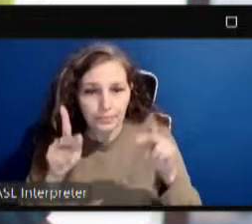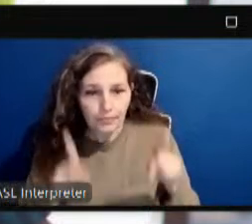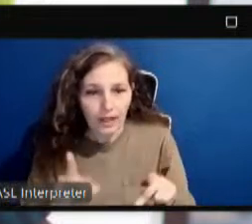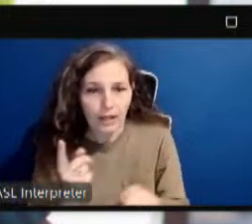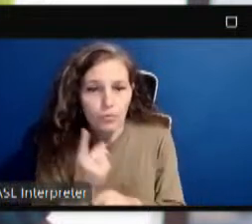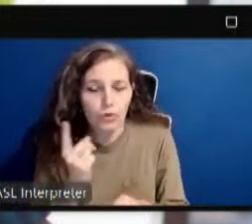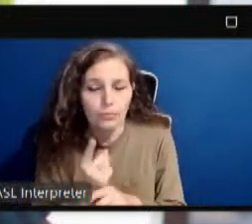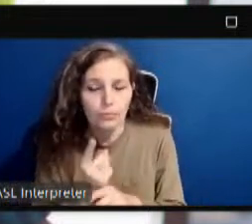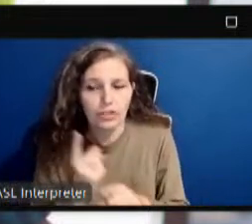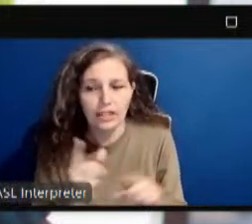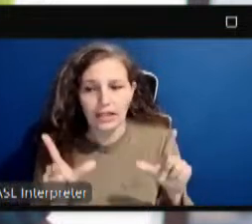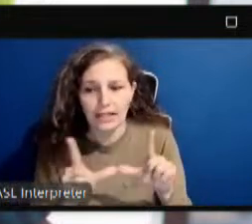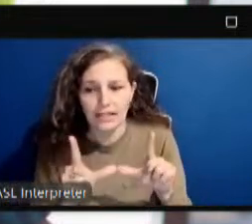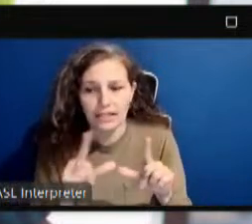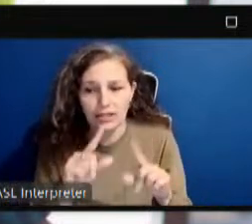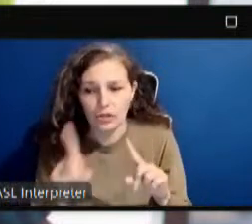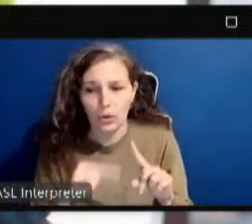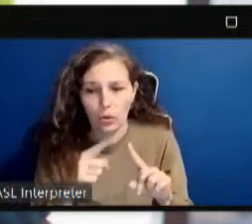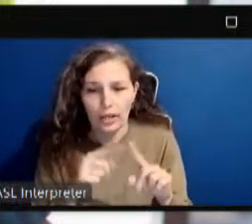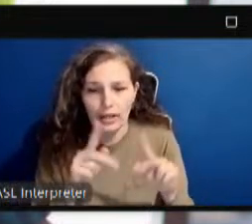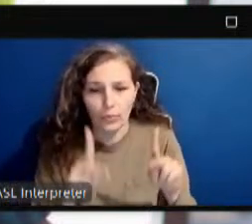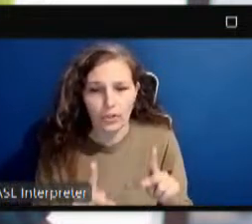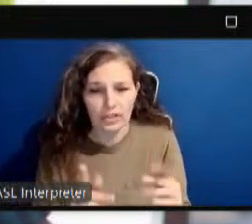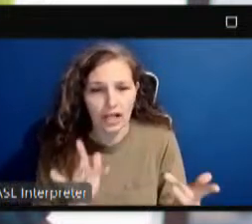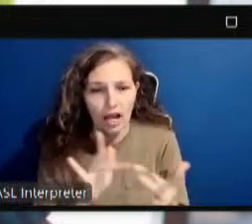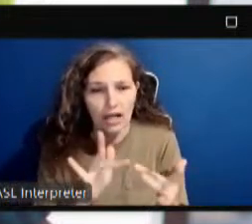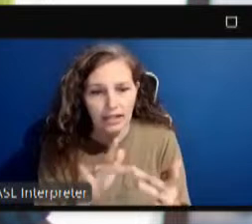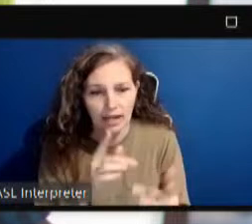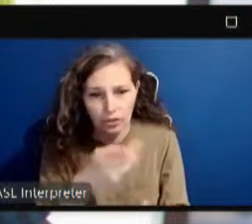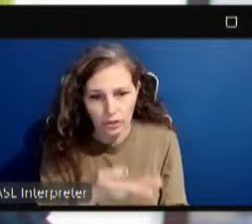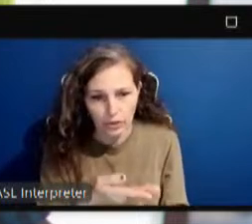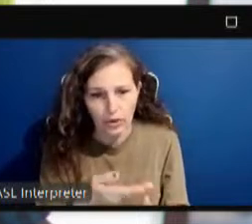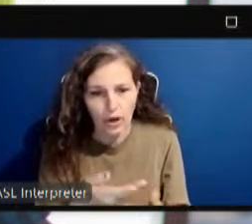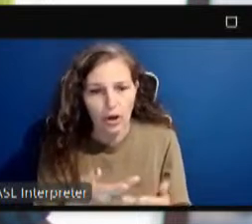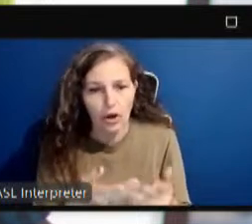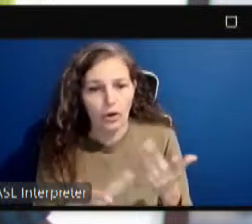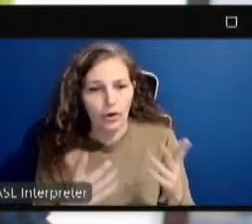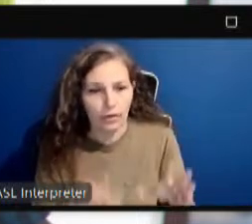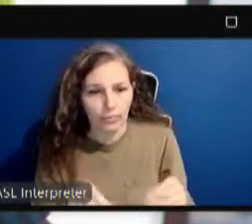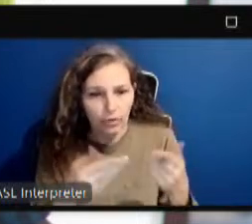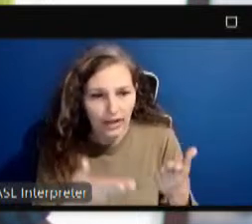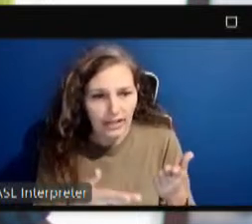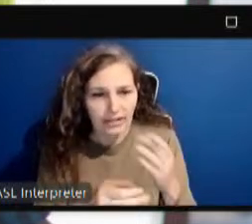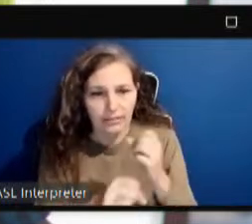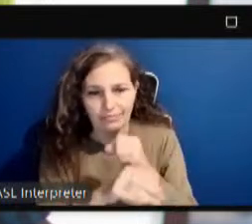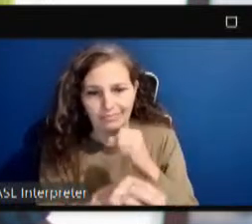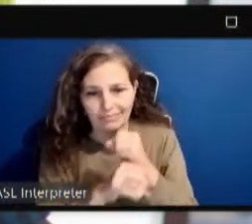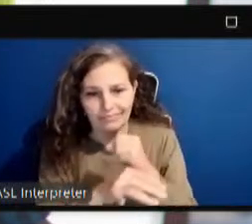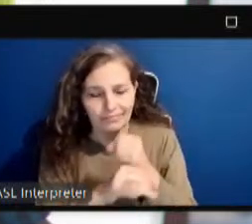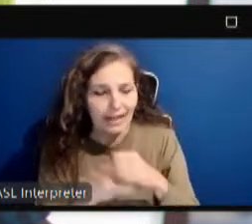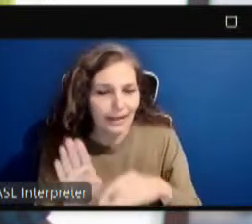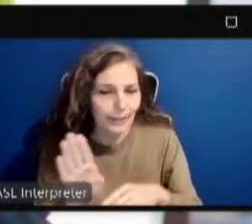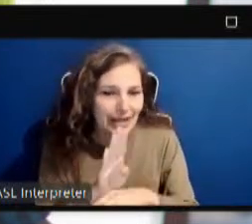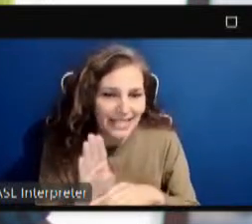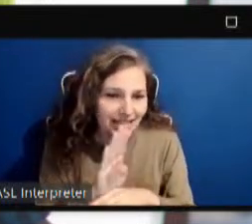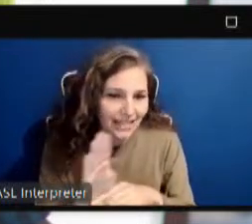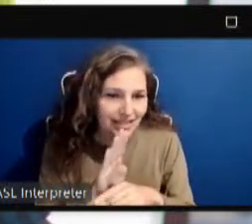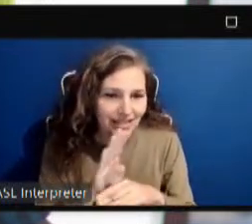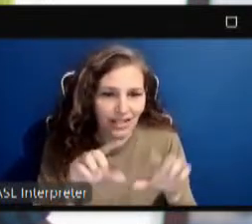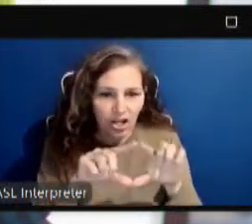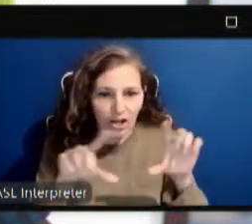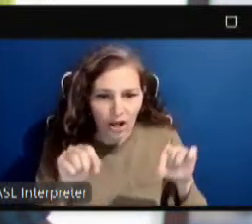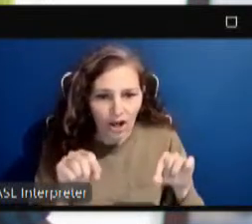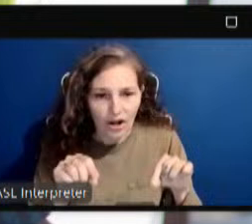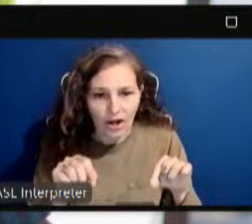they contact you or have any kind of marketing material, whether it be a business card or a flyer, or even if they have an ad on the